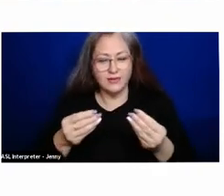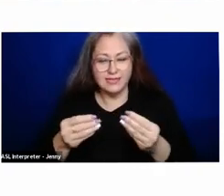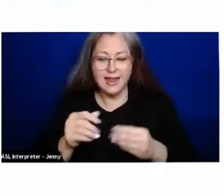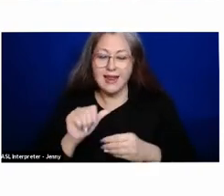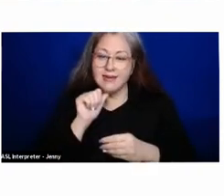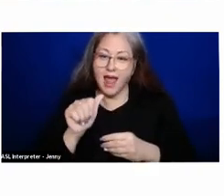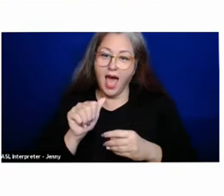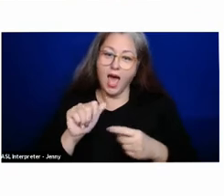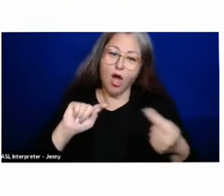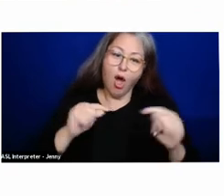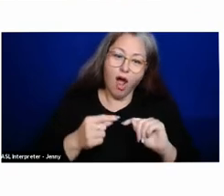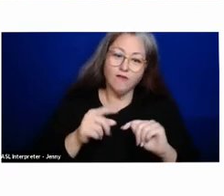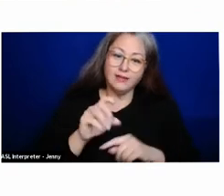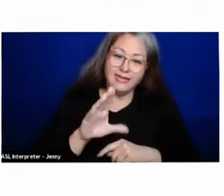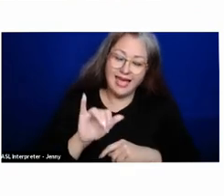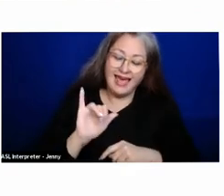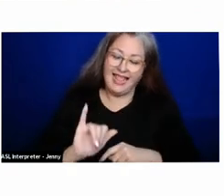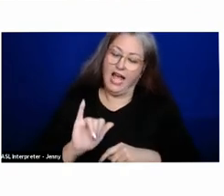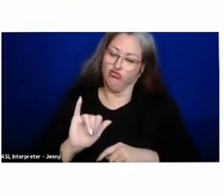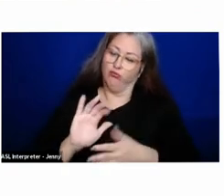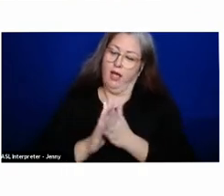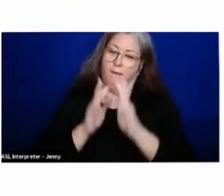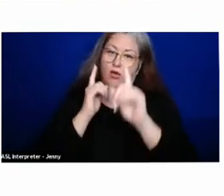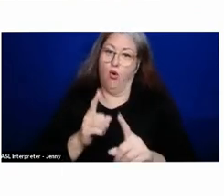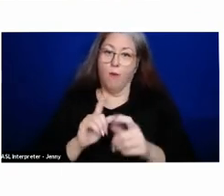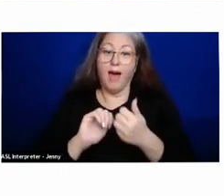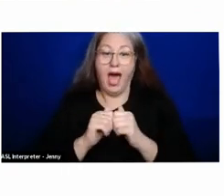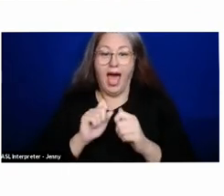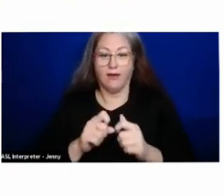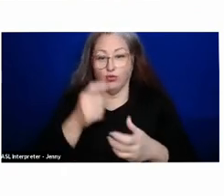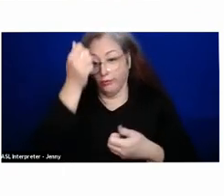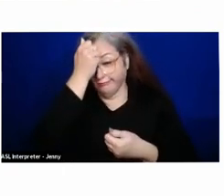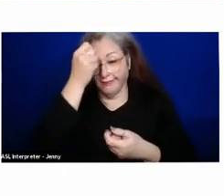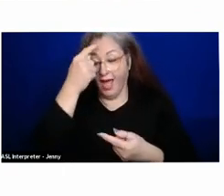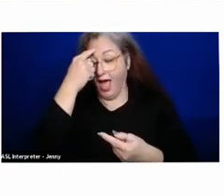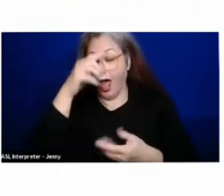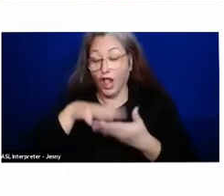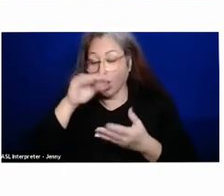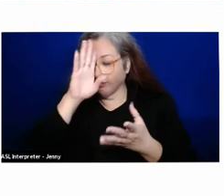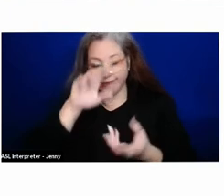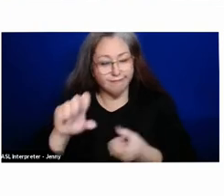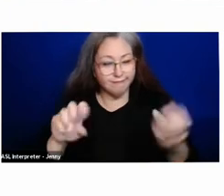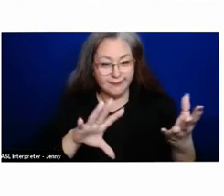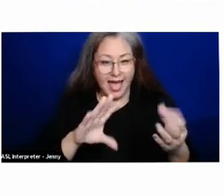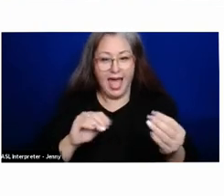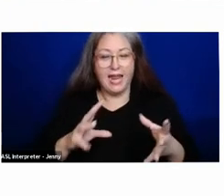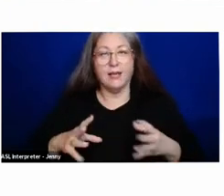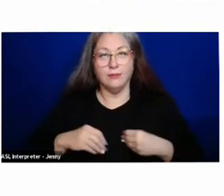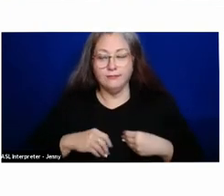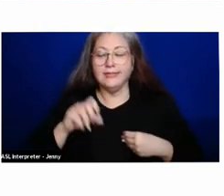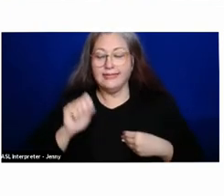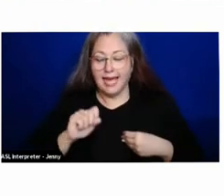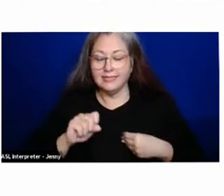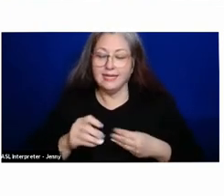and decomposition should be the goal. And for that, we will need to unlearn certain aesthetic hierarchies and embrace the messiness of decay and